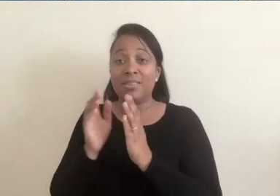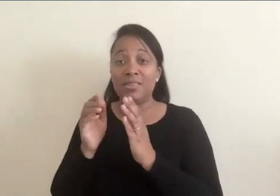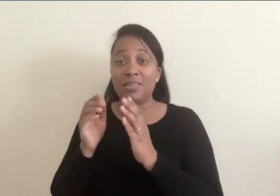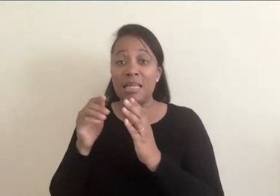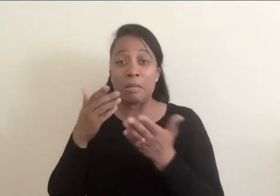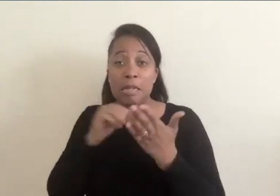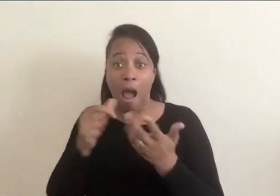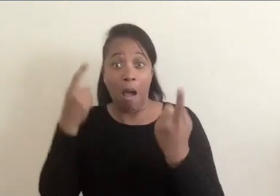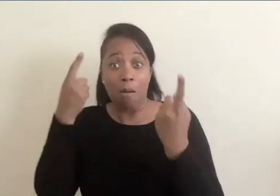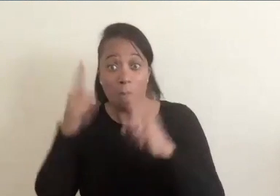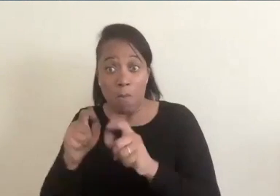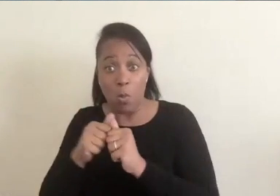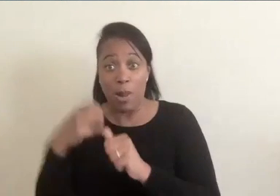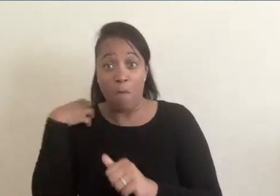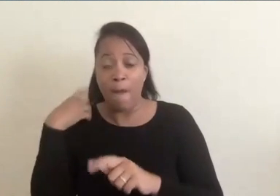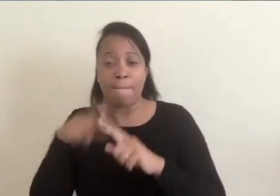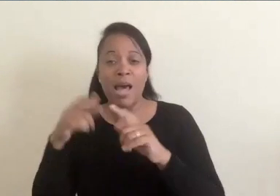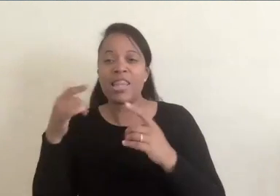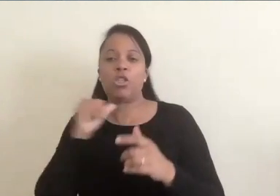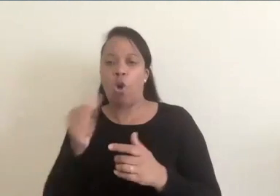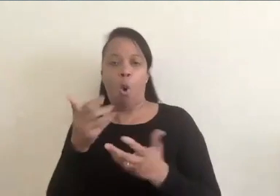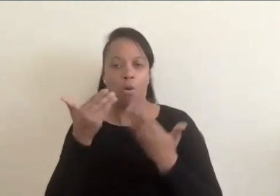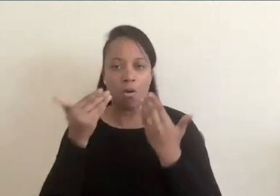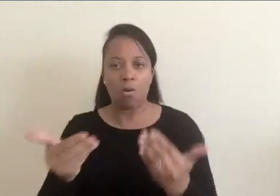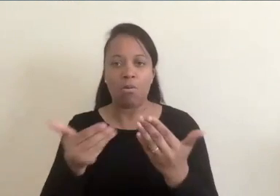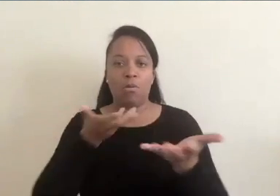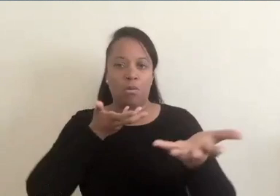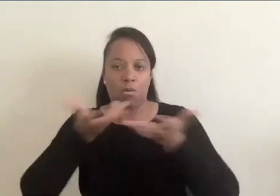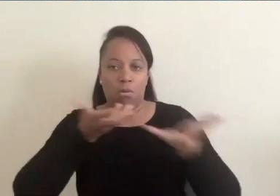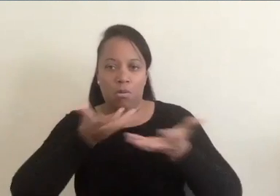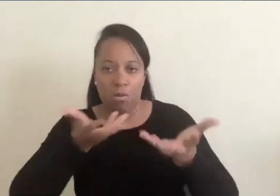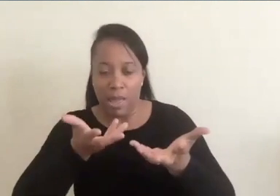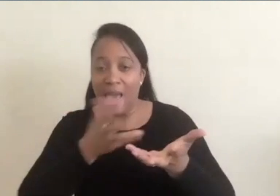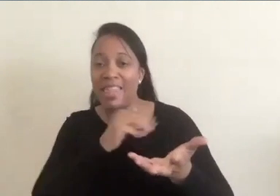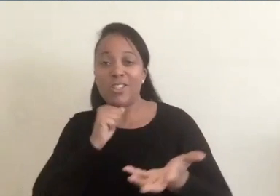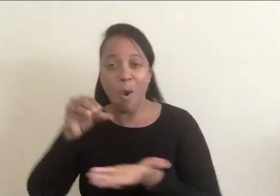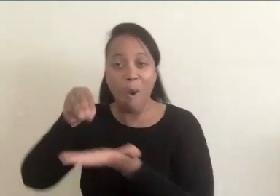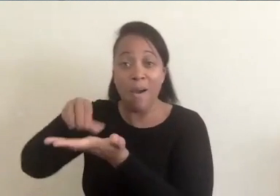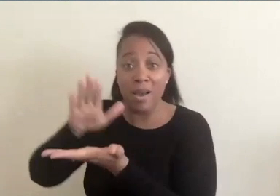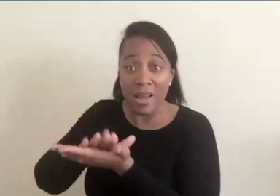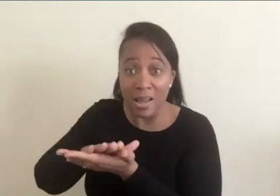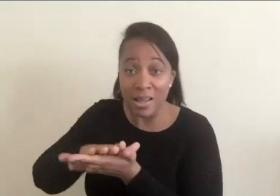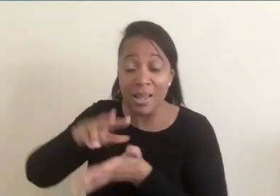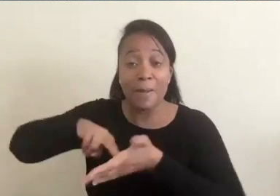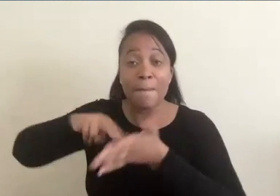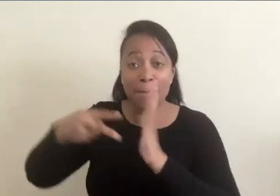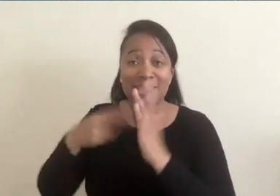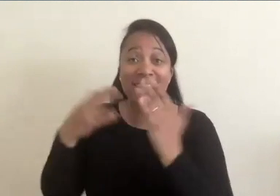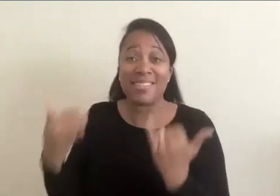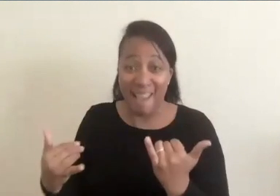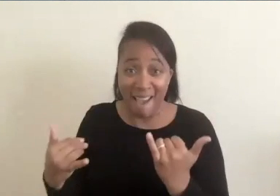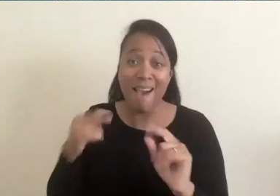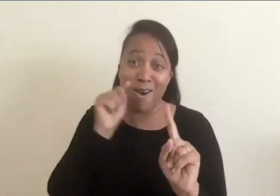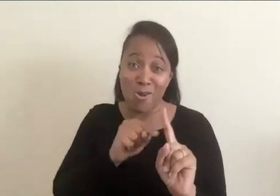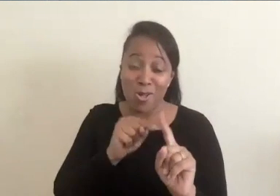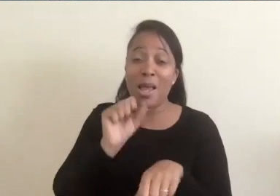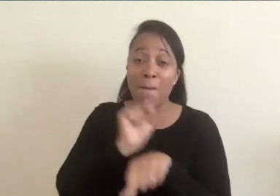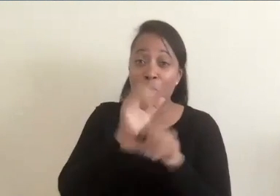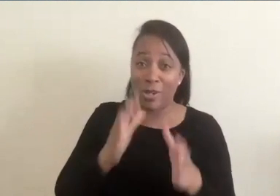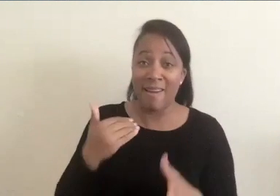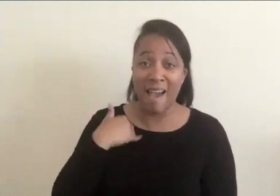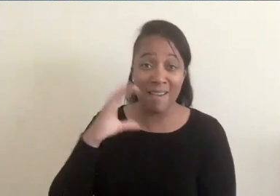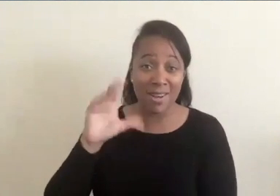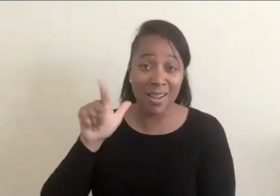the employer doesn't engage in the interactive process and they don't document it. And therefore the employee has a claim because